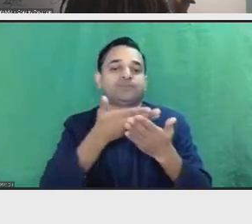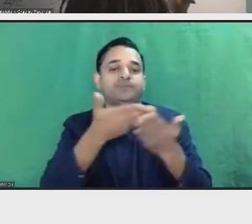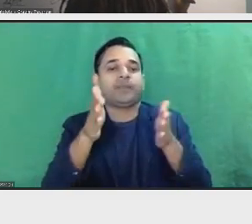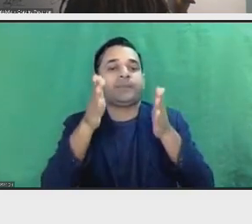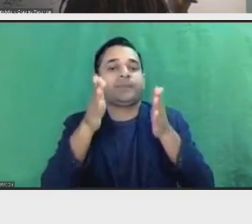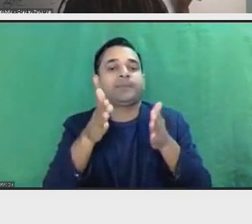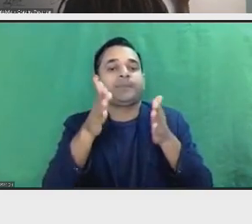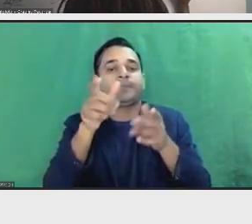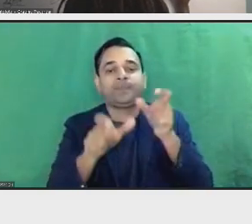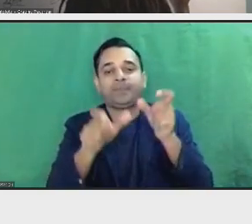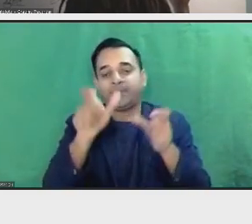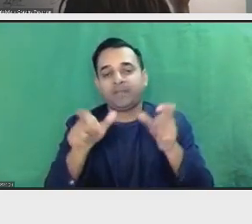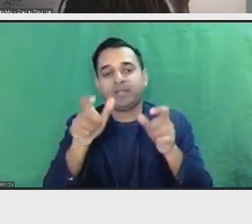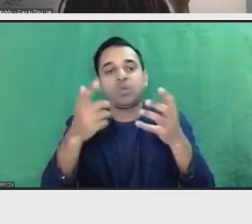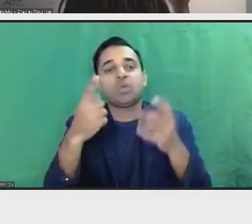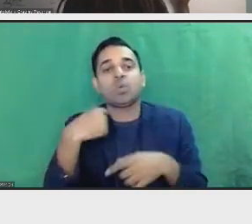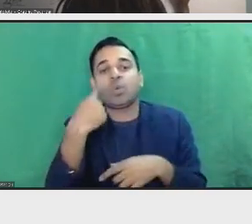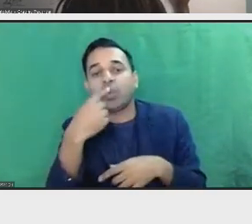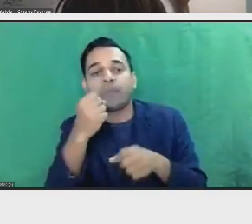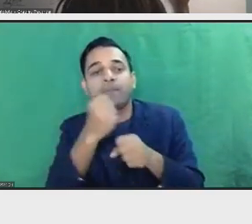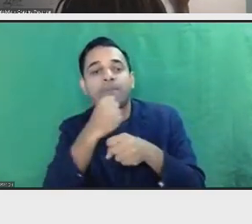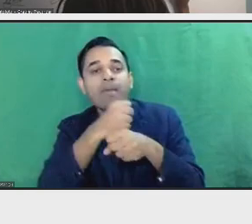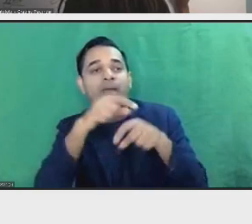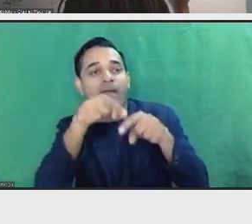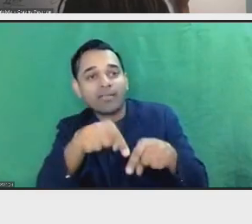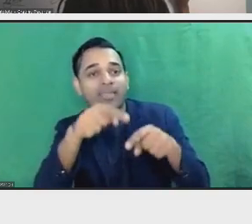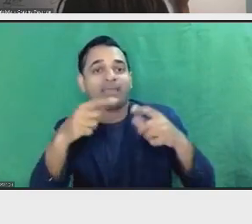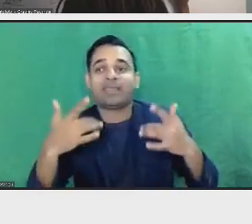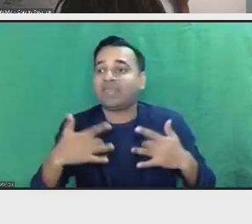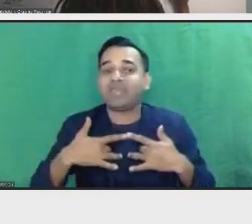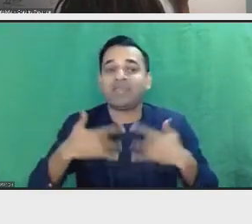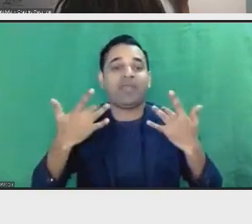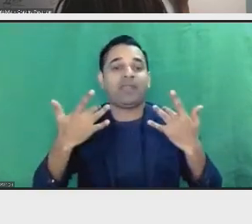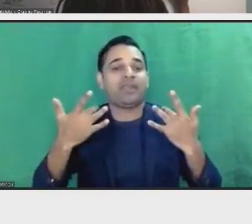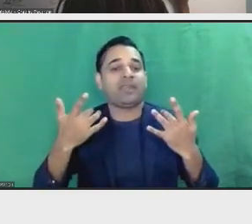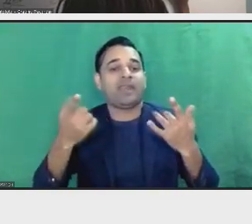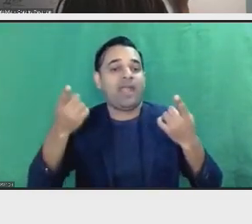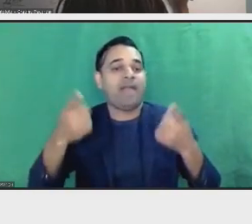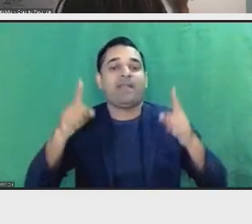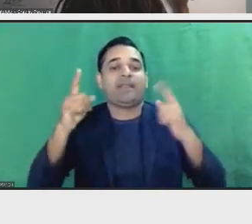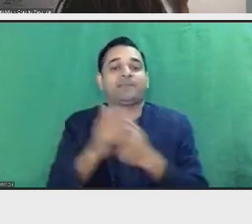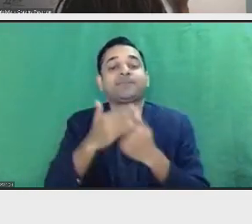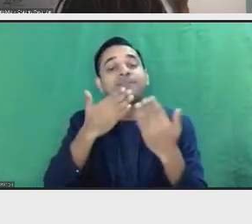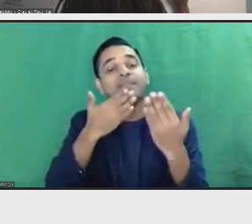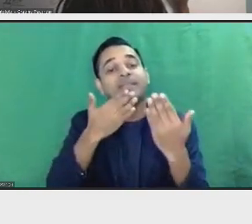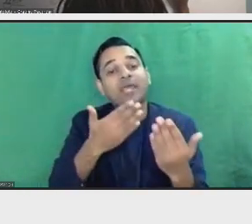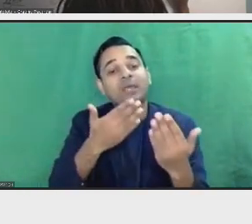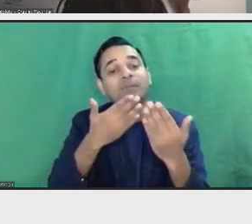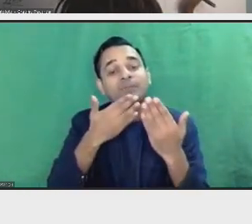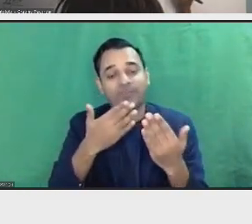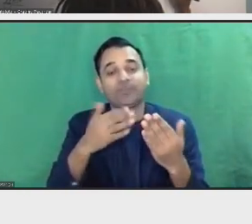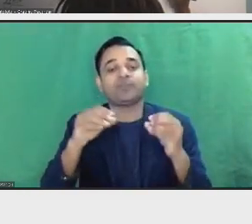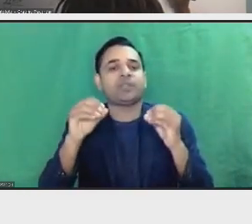Thank you, Pamela. Thank you so much. This is a great opportunity for me. This has